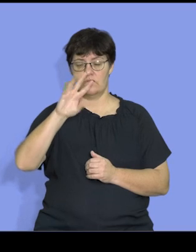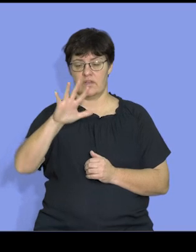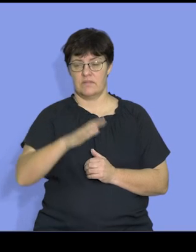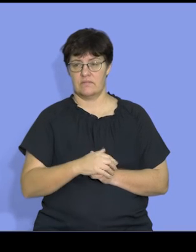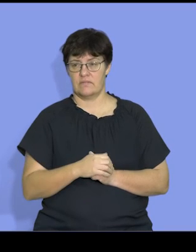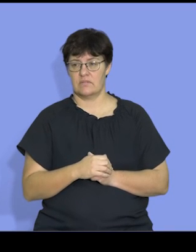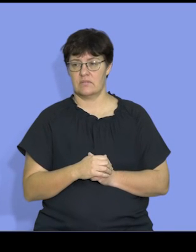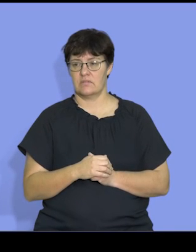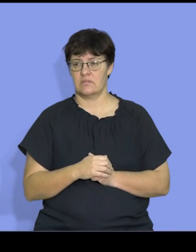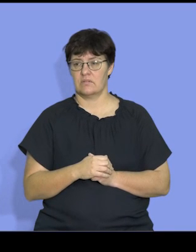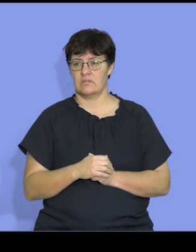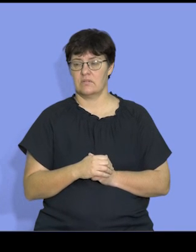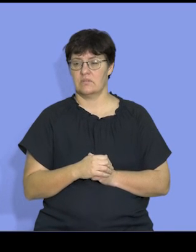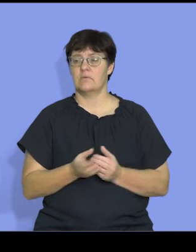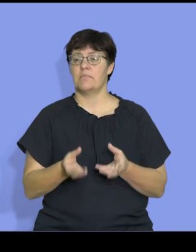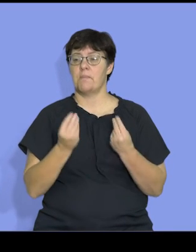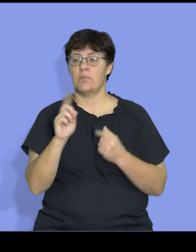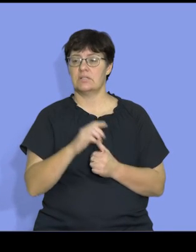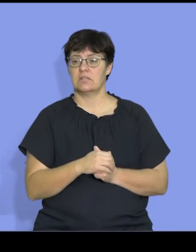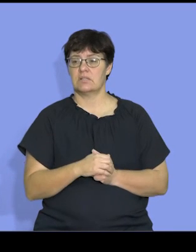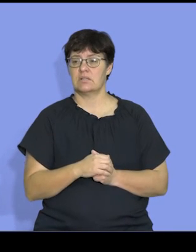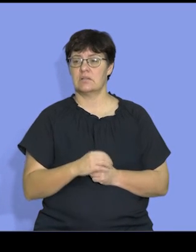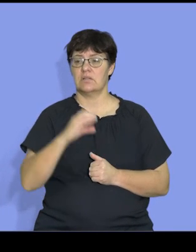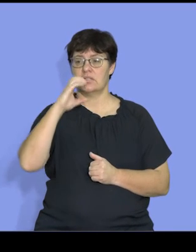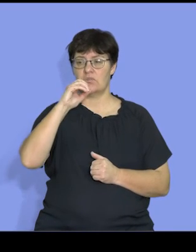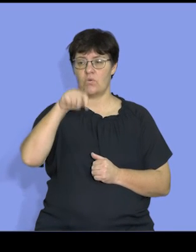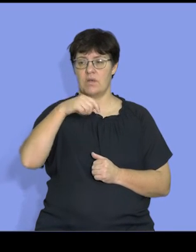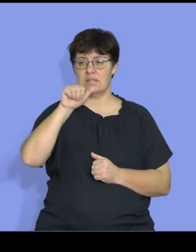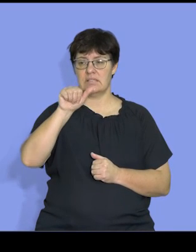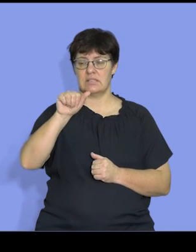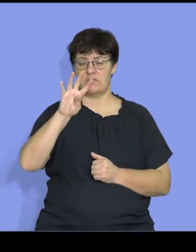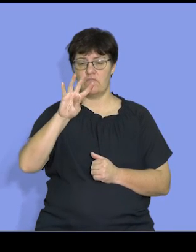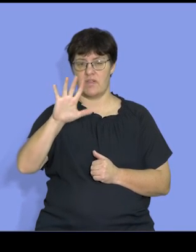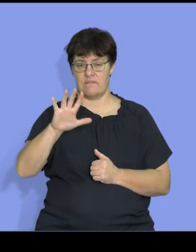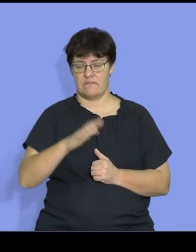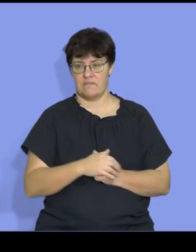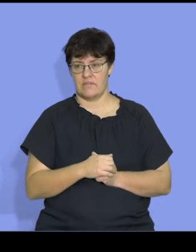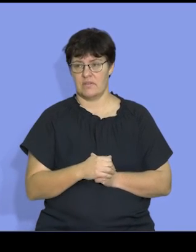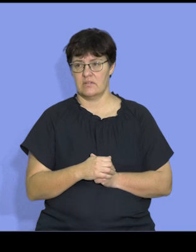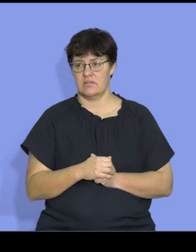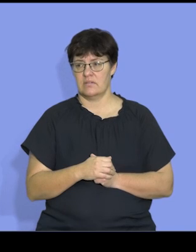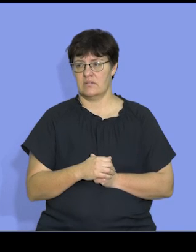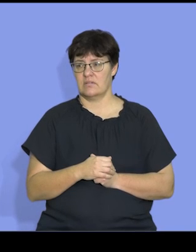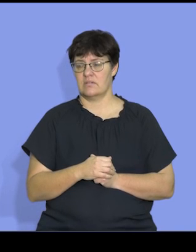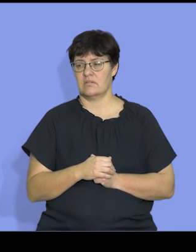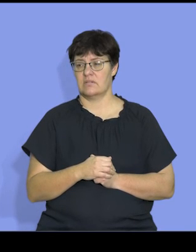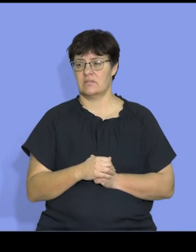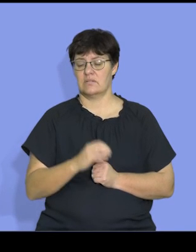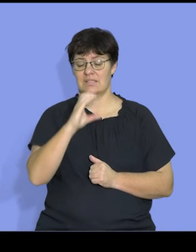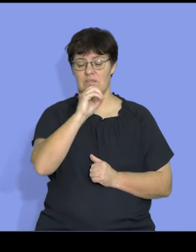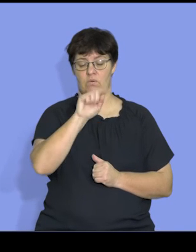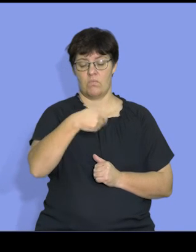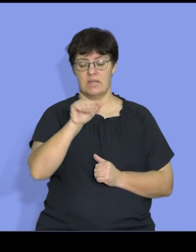0.025. Okay, what does that give us? This gives us 0.645, right? So